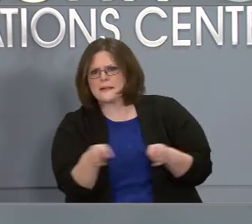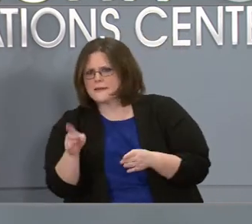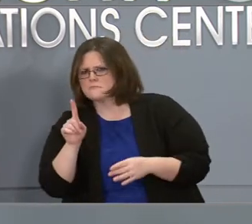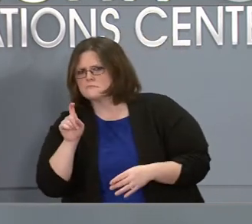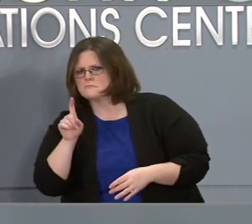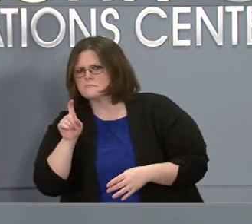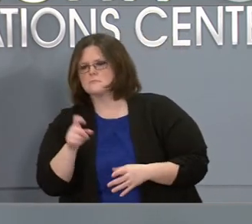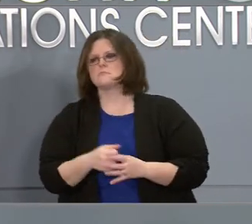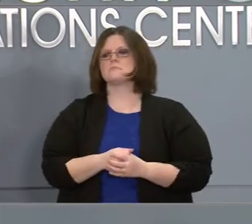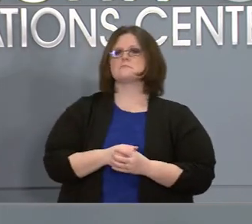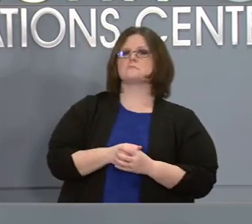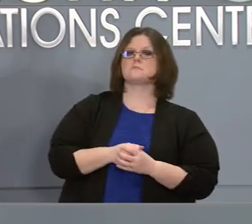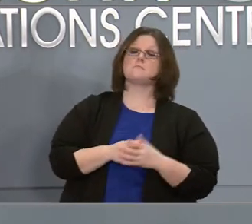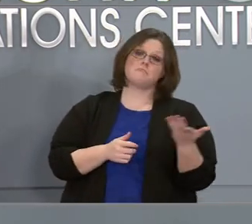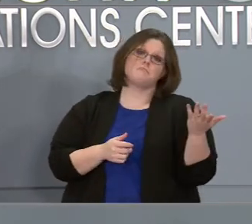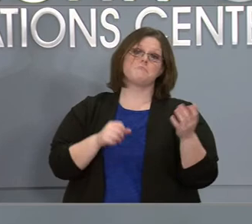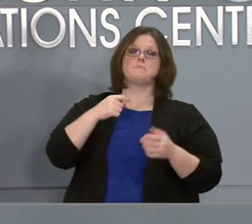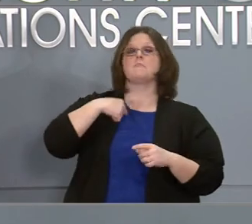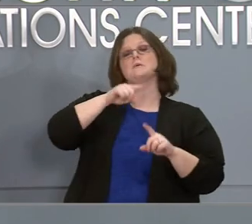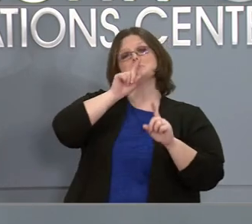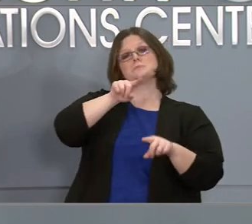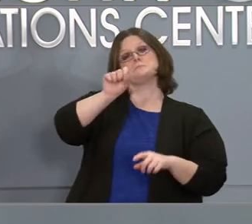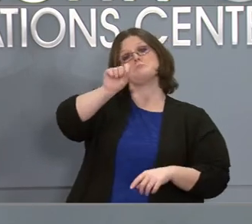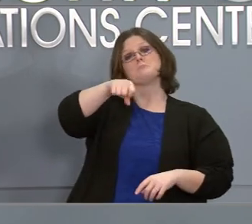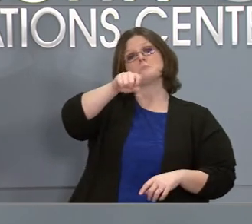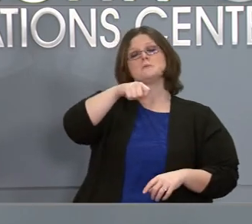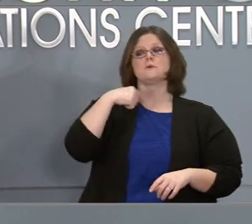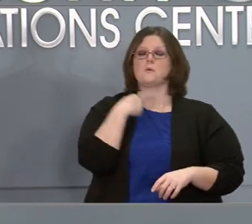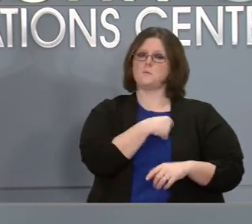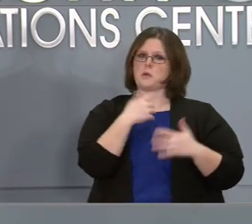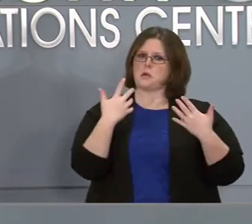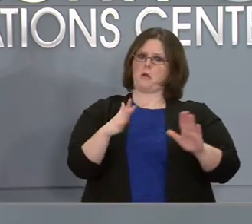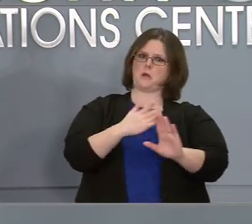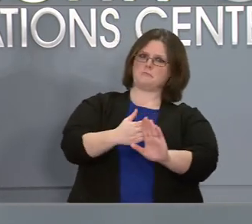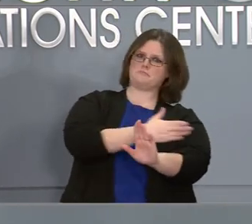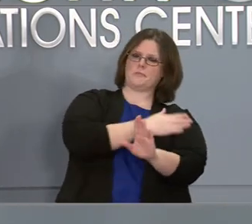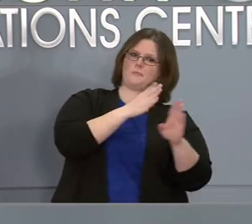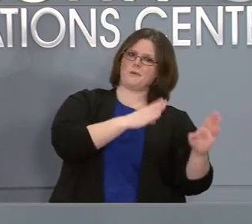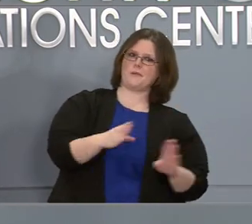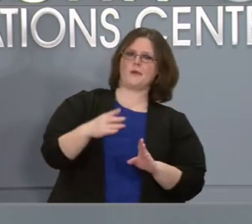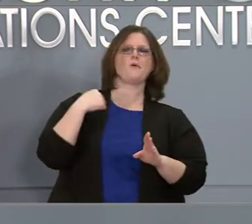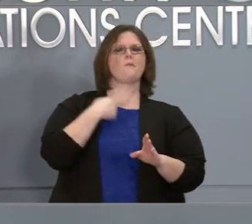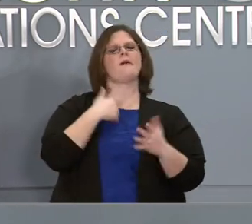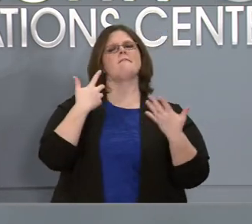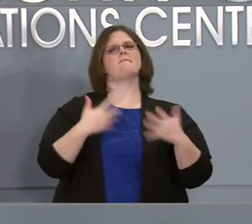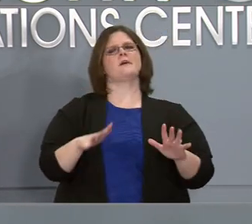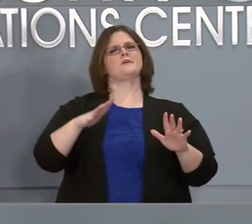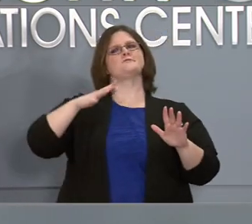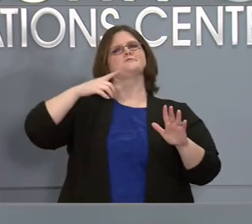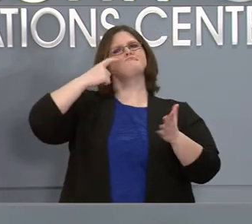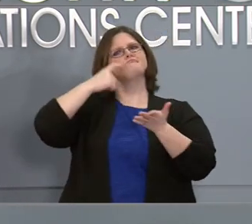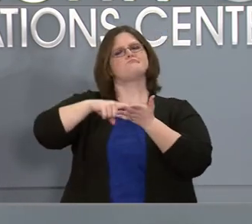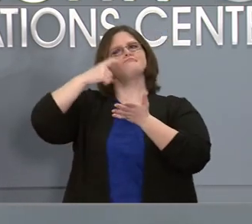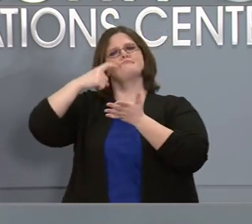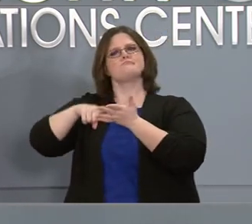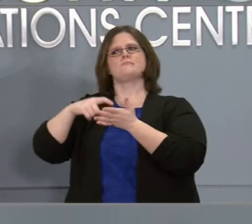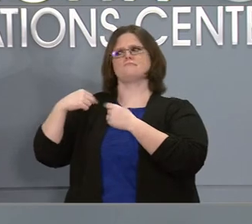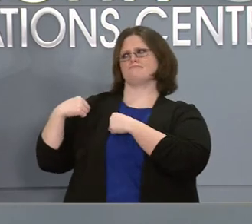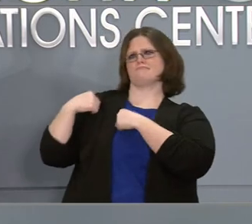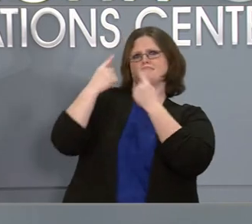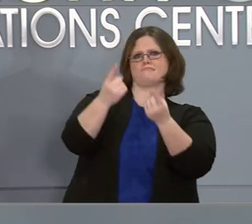prepared each and every time. And we've seen natural disasters get more